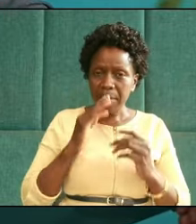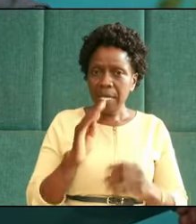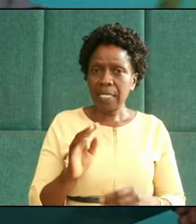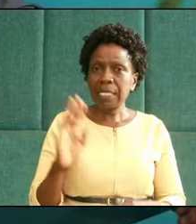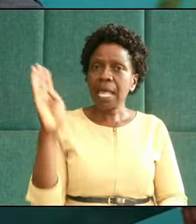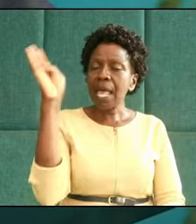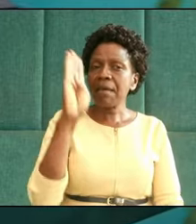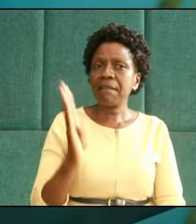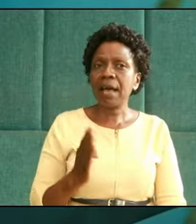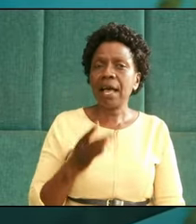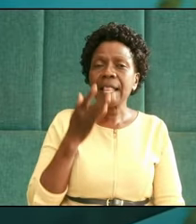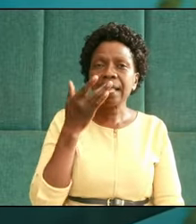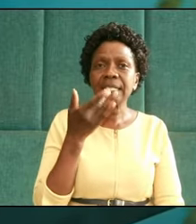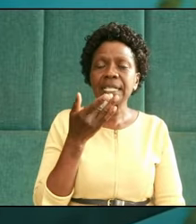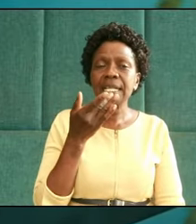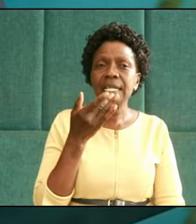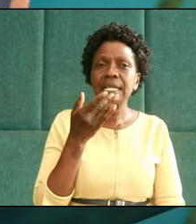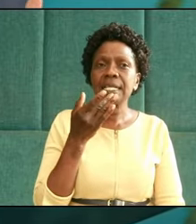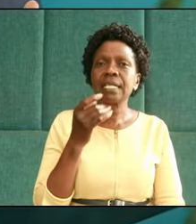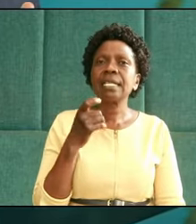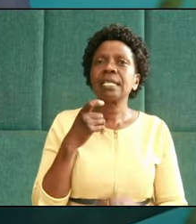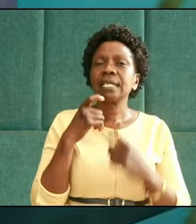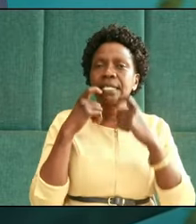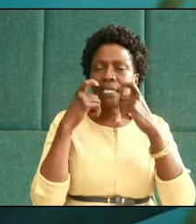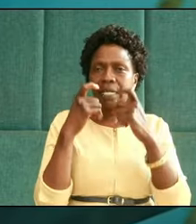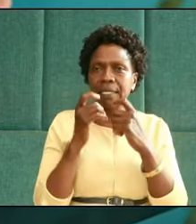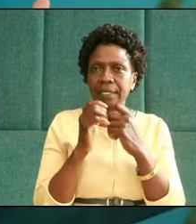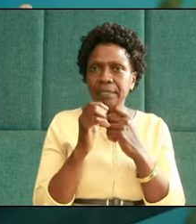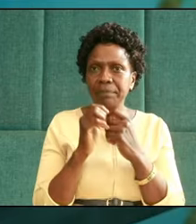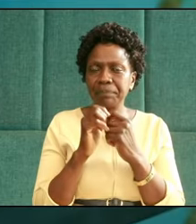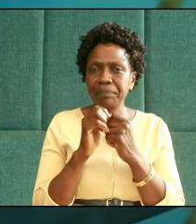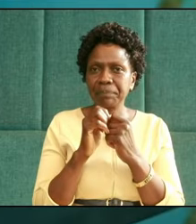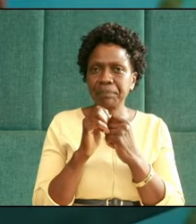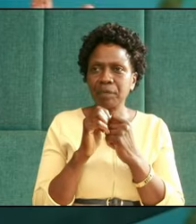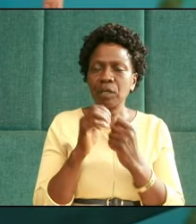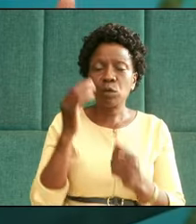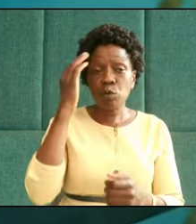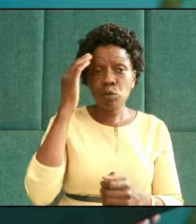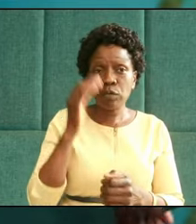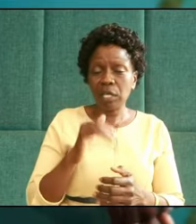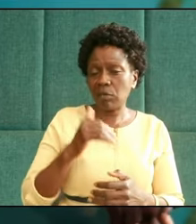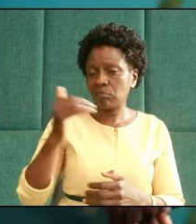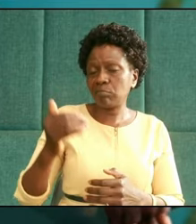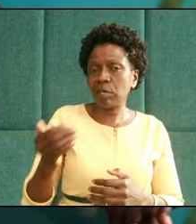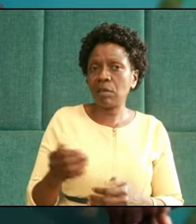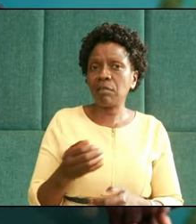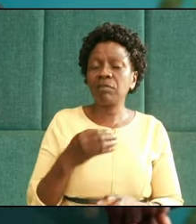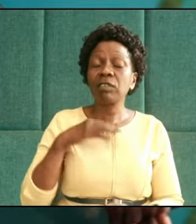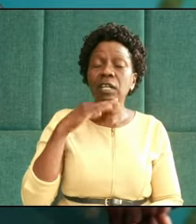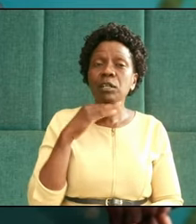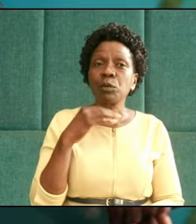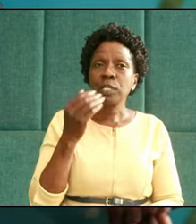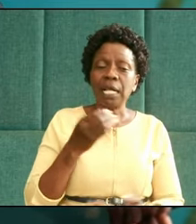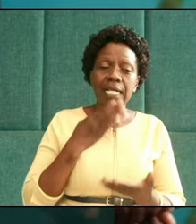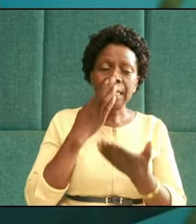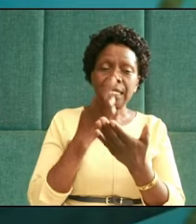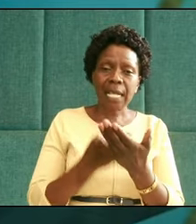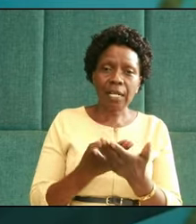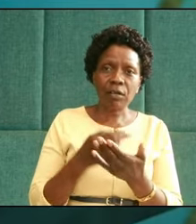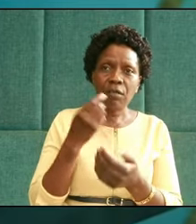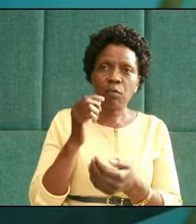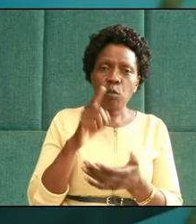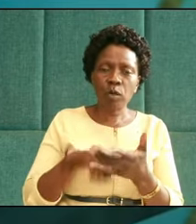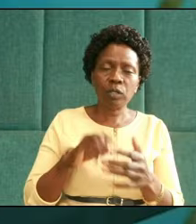ever tasted the wages of sin. You may be going through the common death which are consequences of what we are.